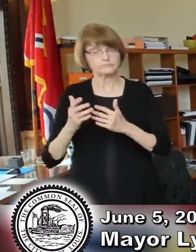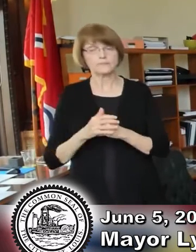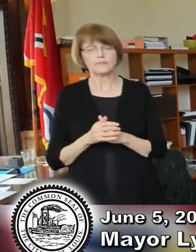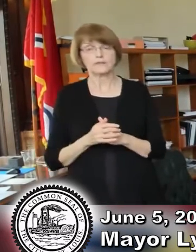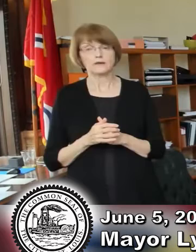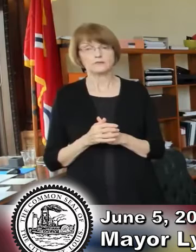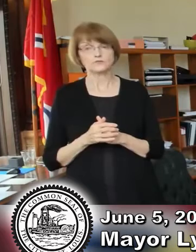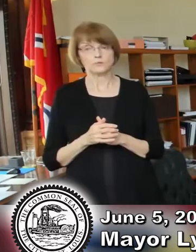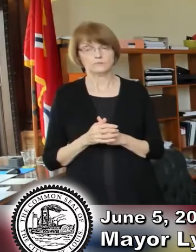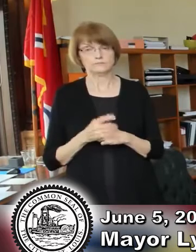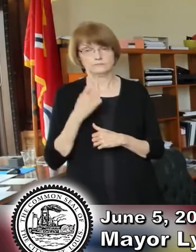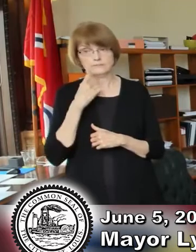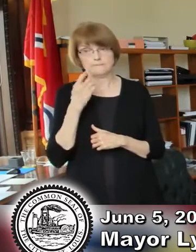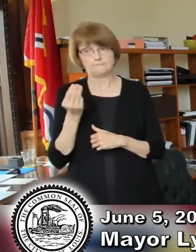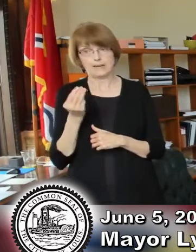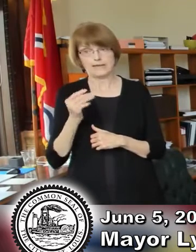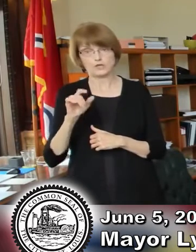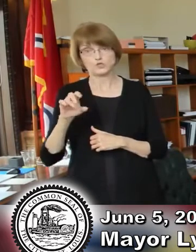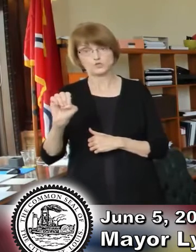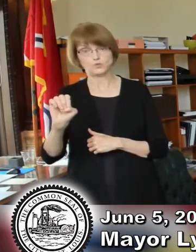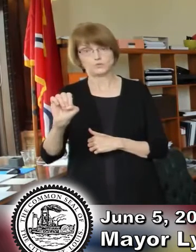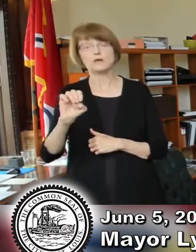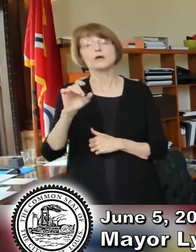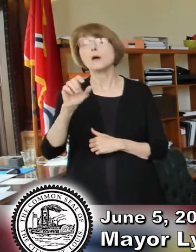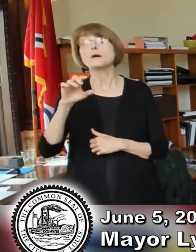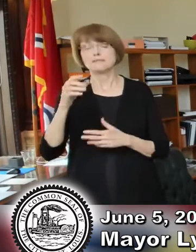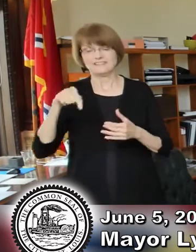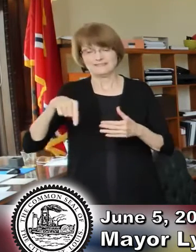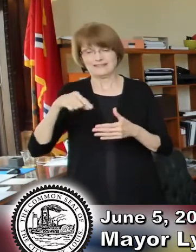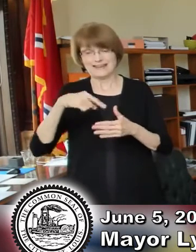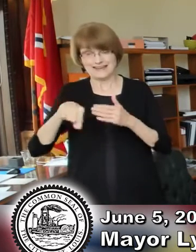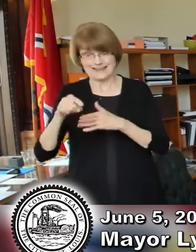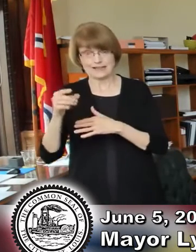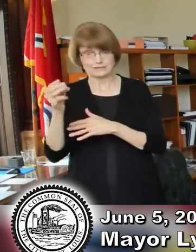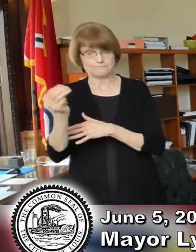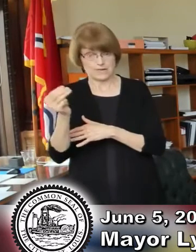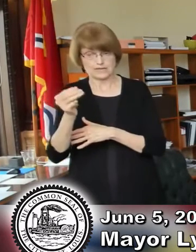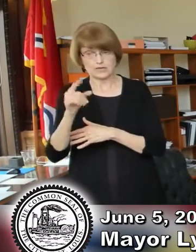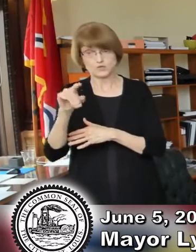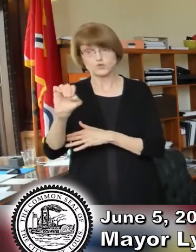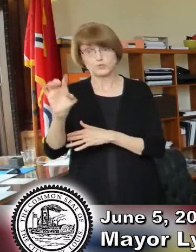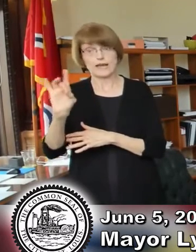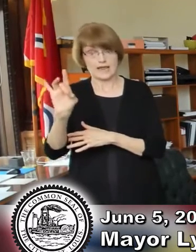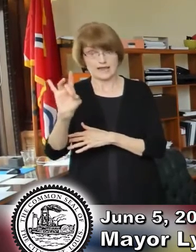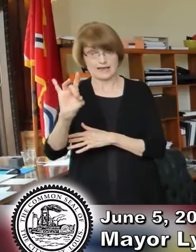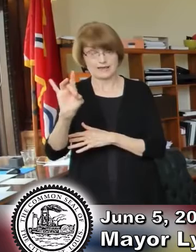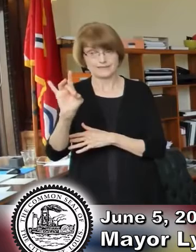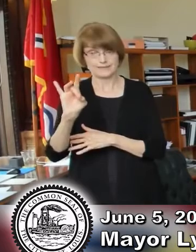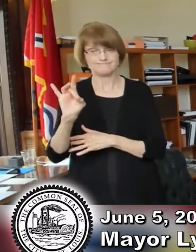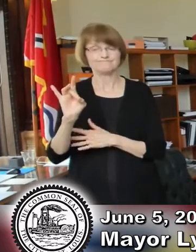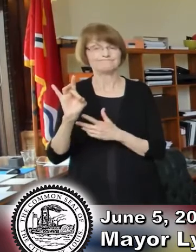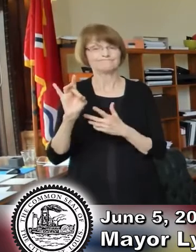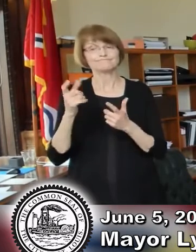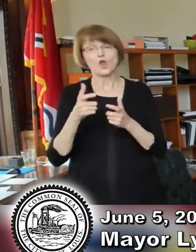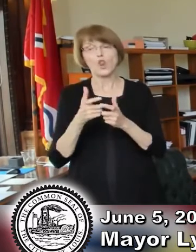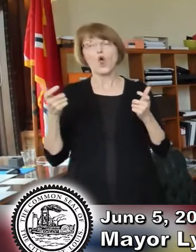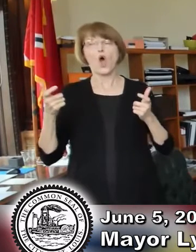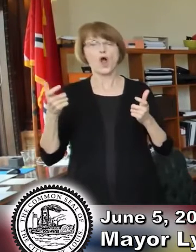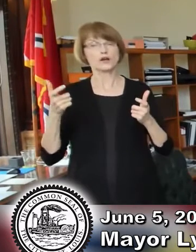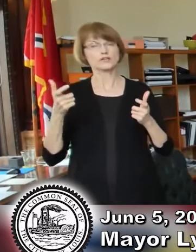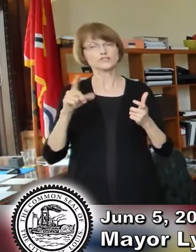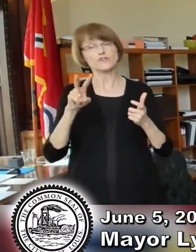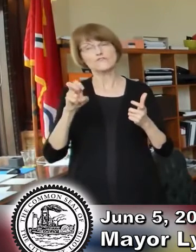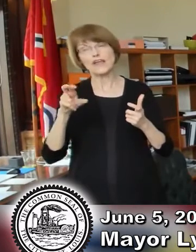So Monday, June 8th, is the first day that we call it large